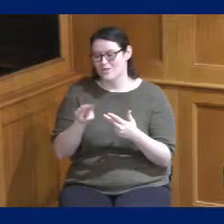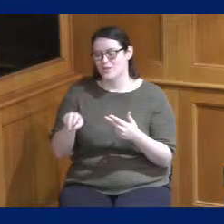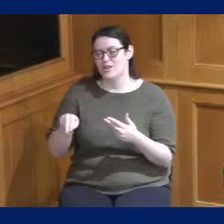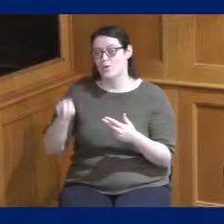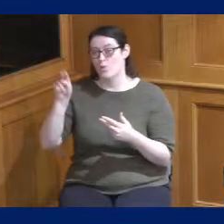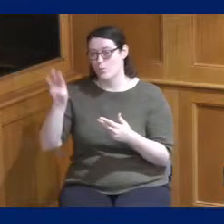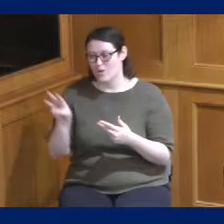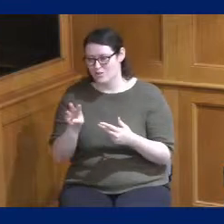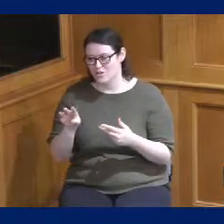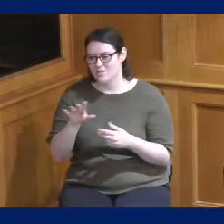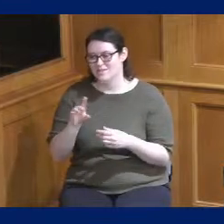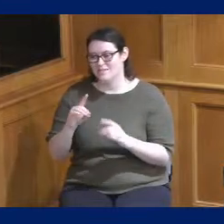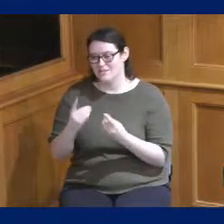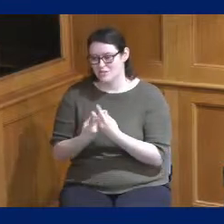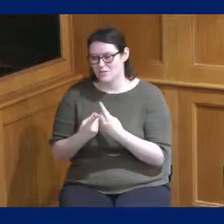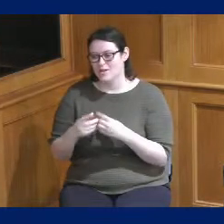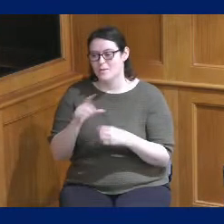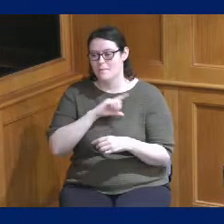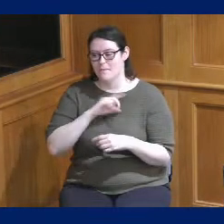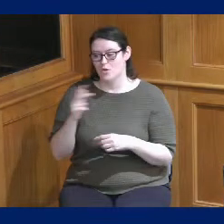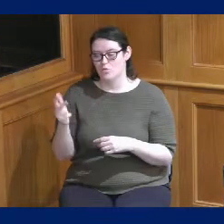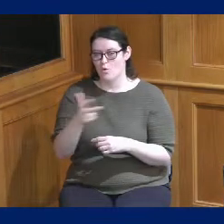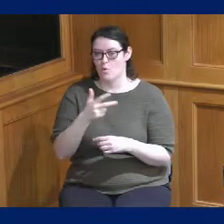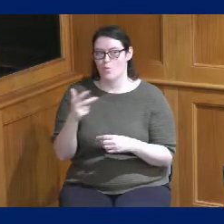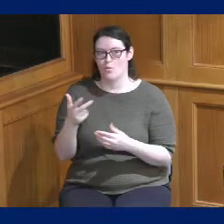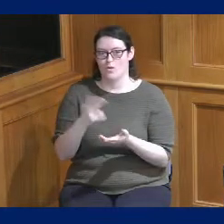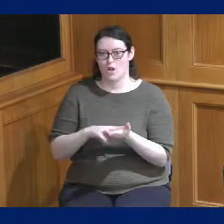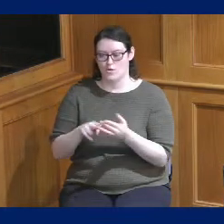and continues capital improvements at the Justice Center.